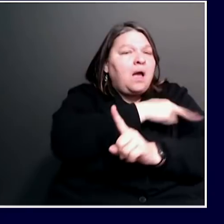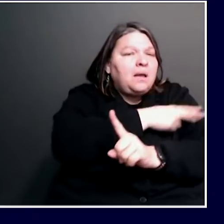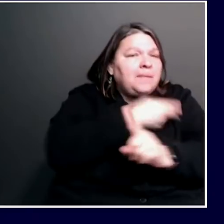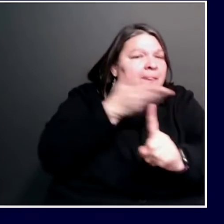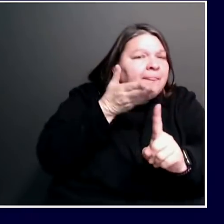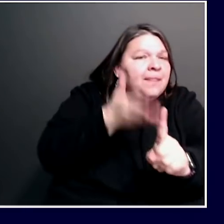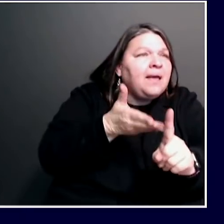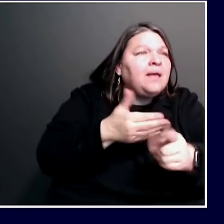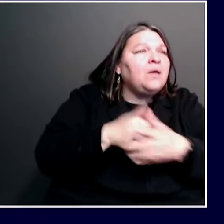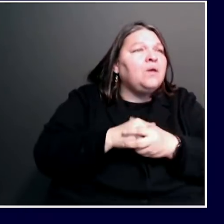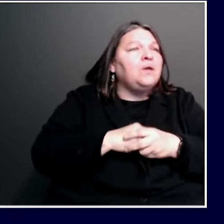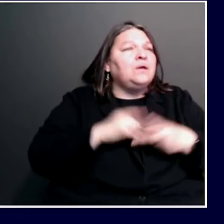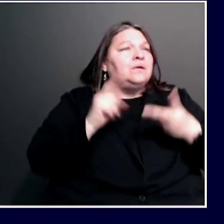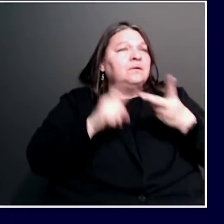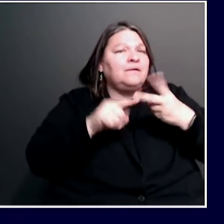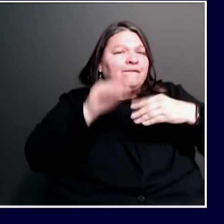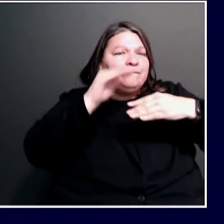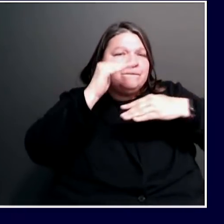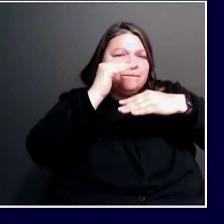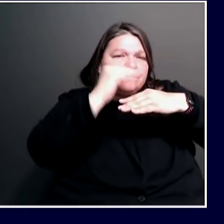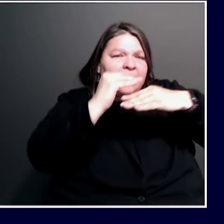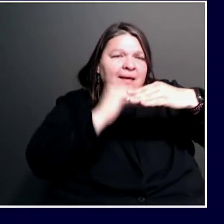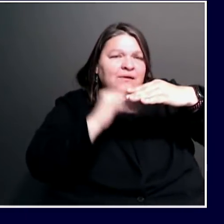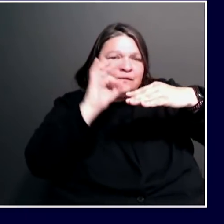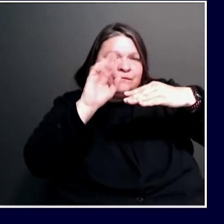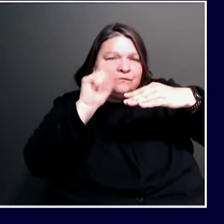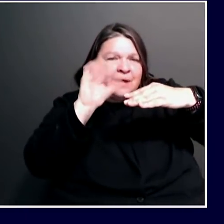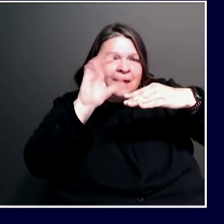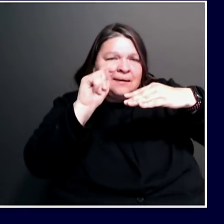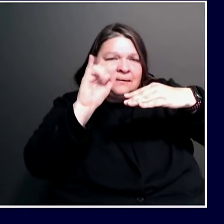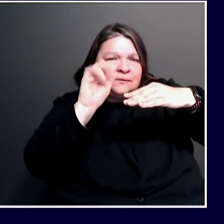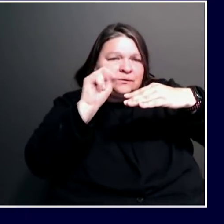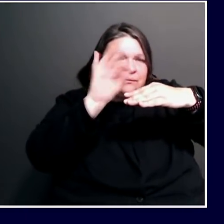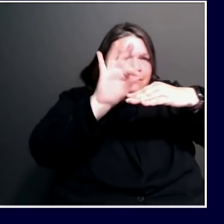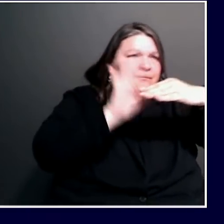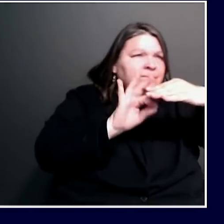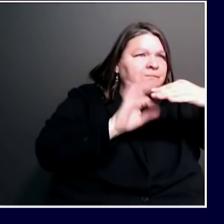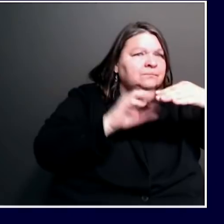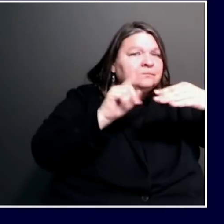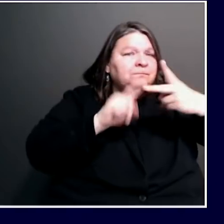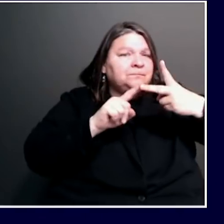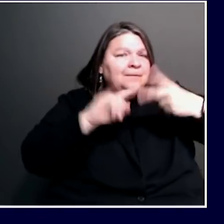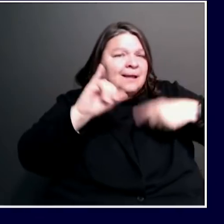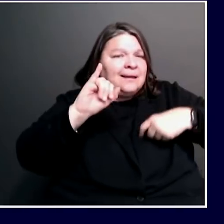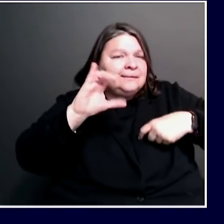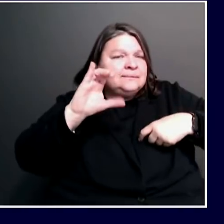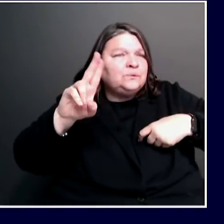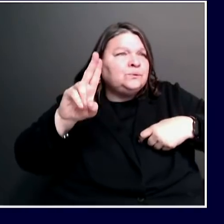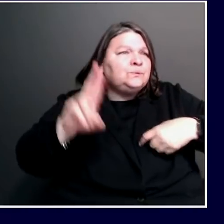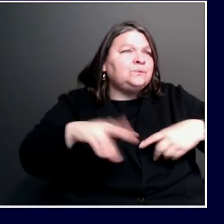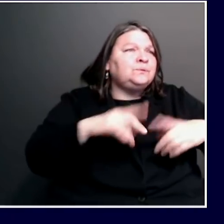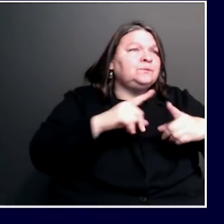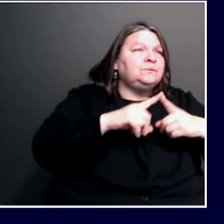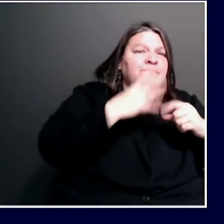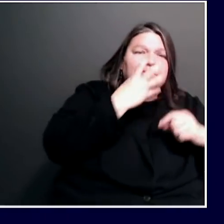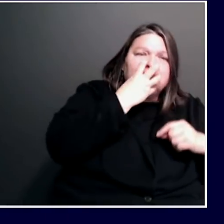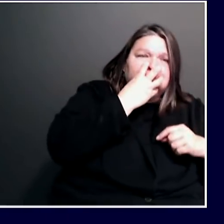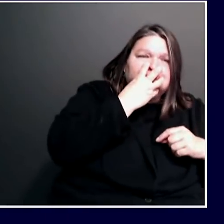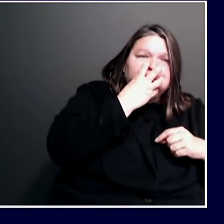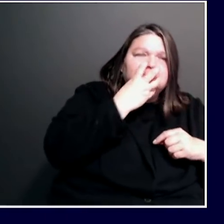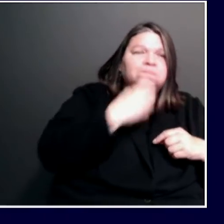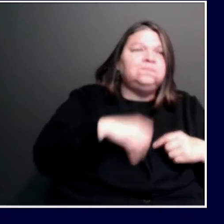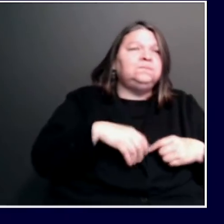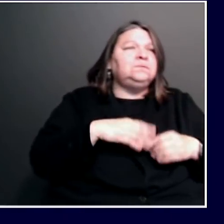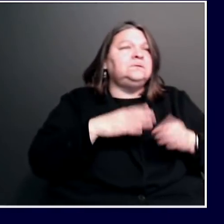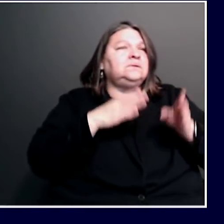folks within hospitalizations who are in the ICU or on a ventilator. And then I really think wastewater screening data will tell